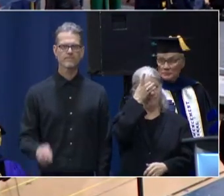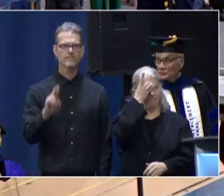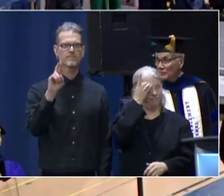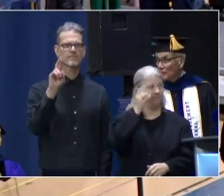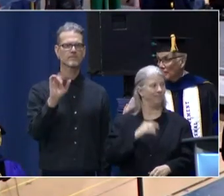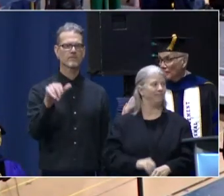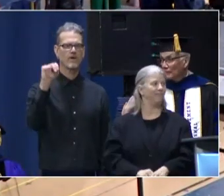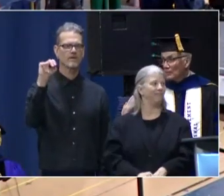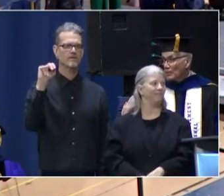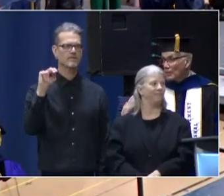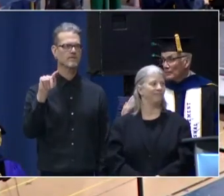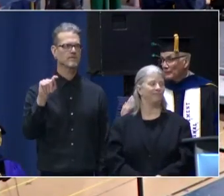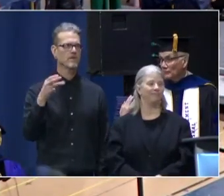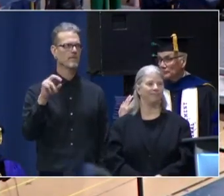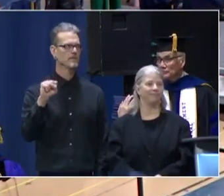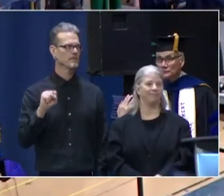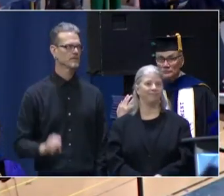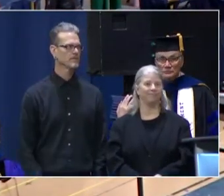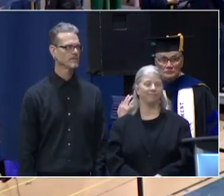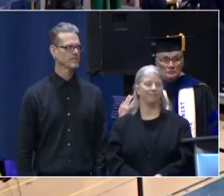Ryan Thomas.